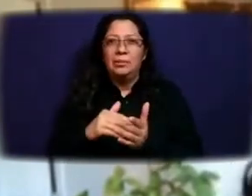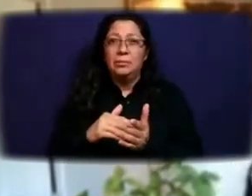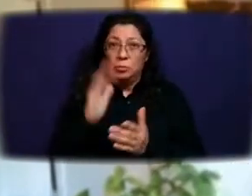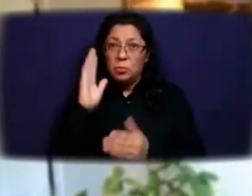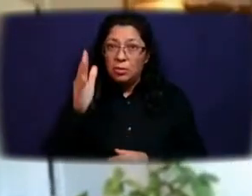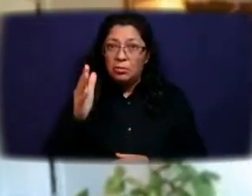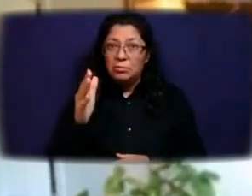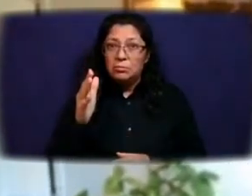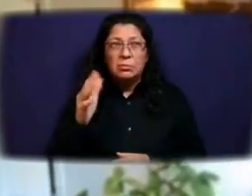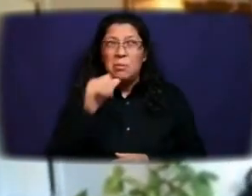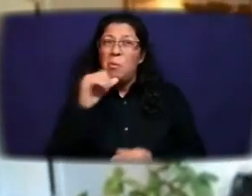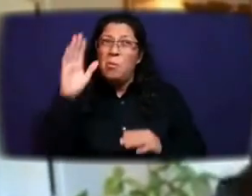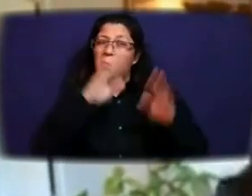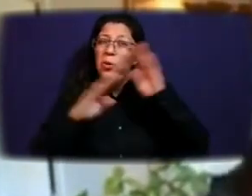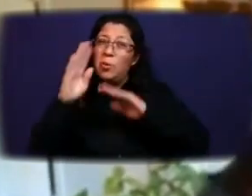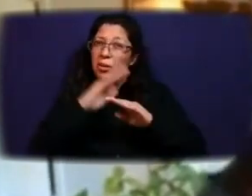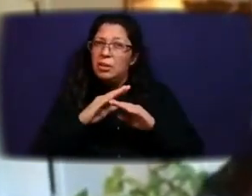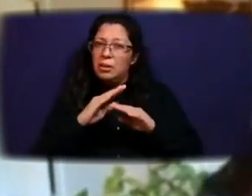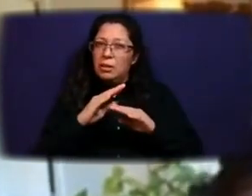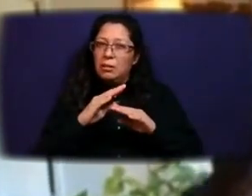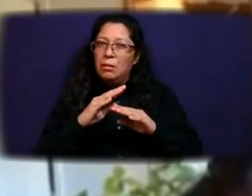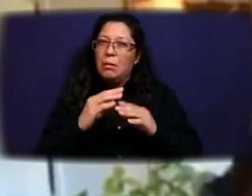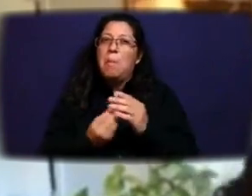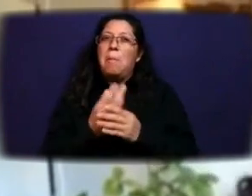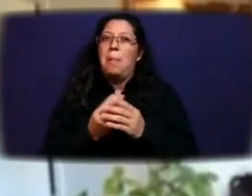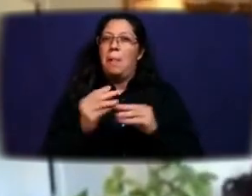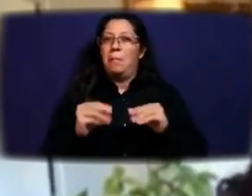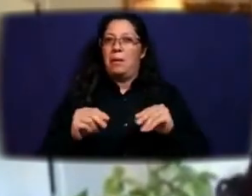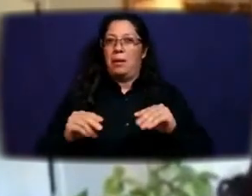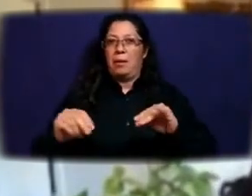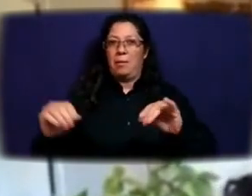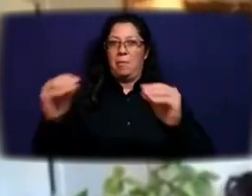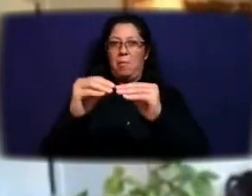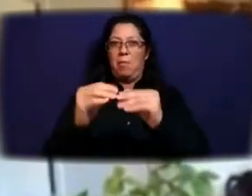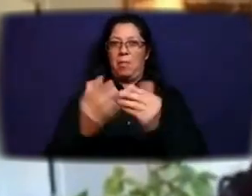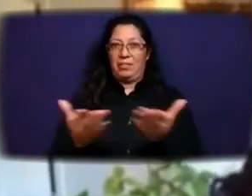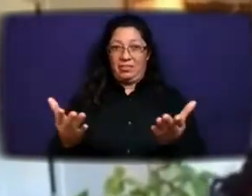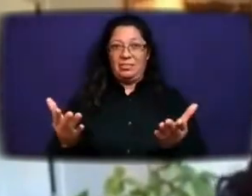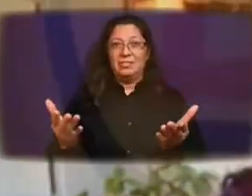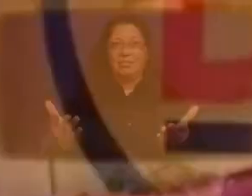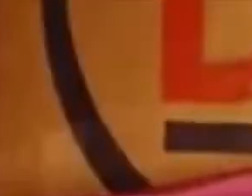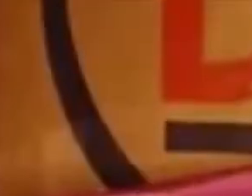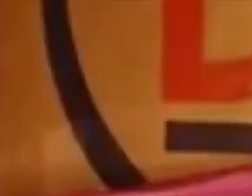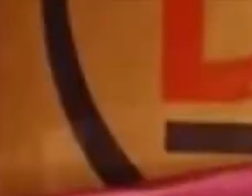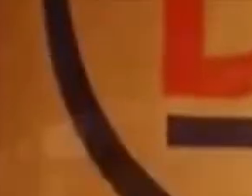Don't worry, we're gonna plant more things, he said.